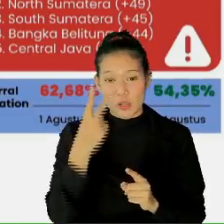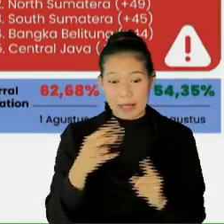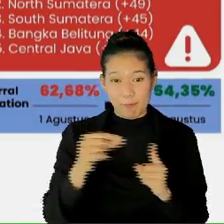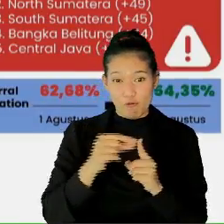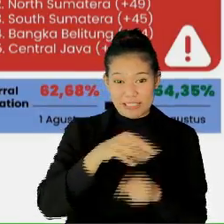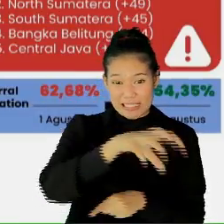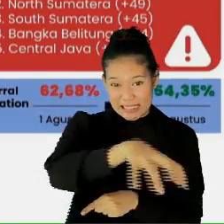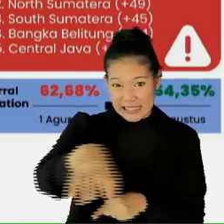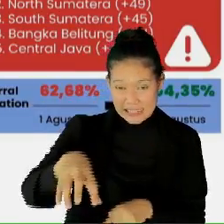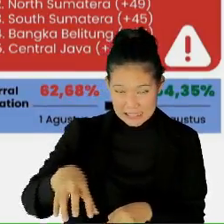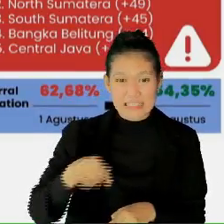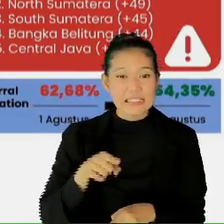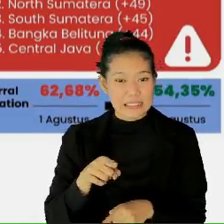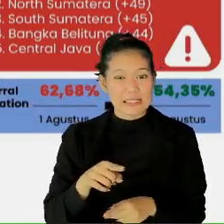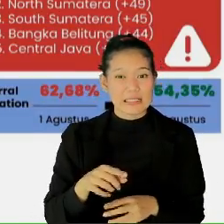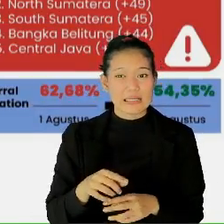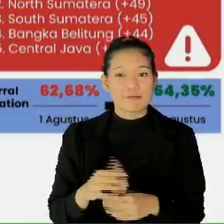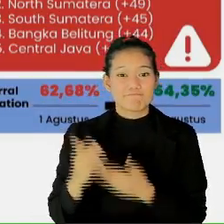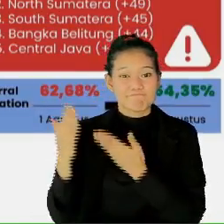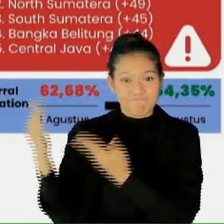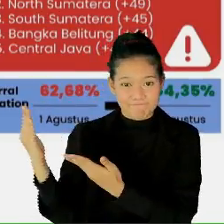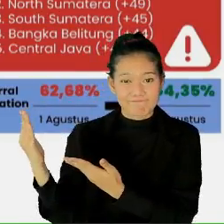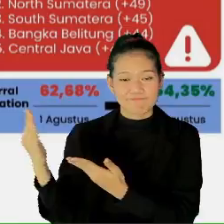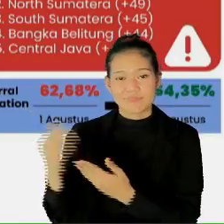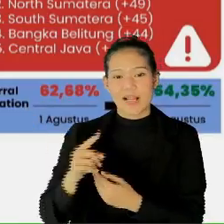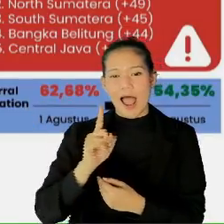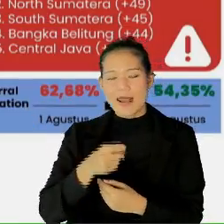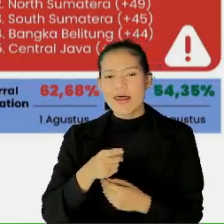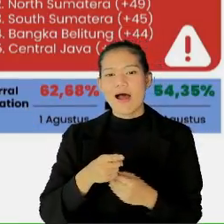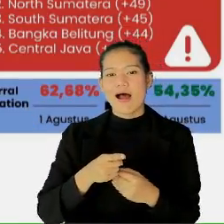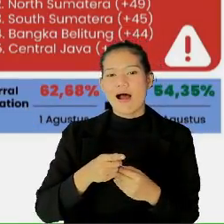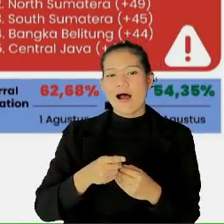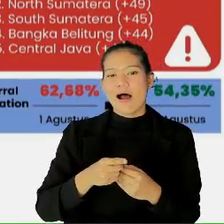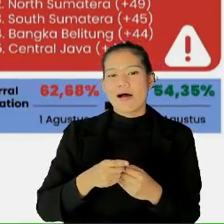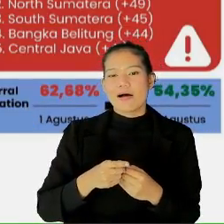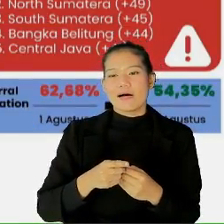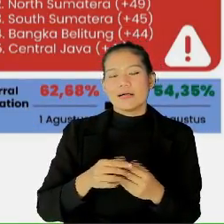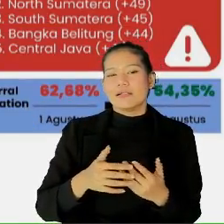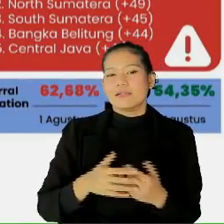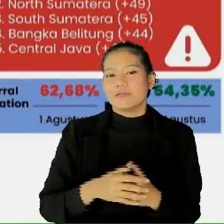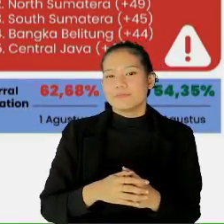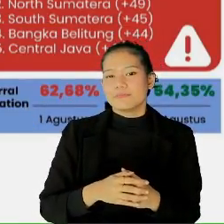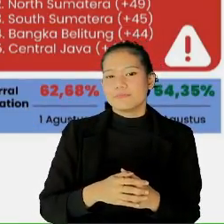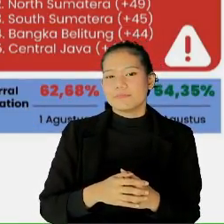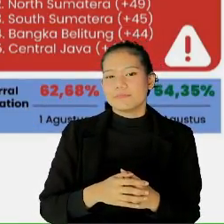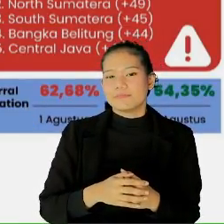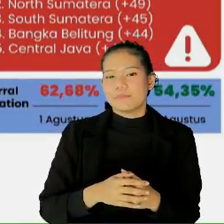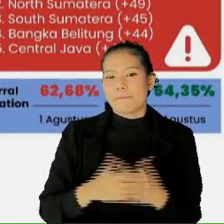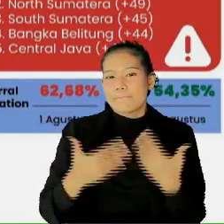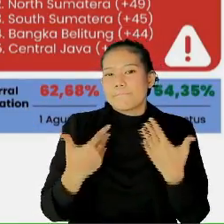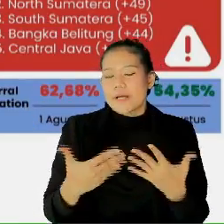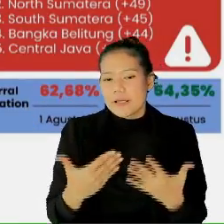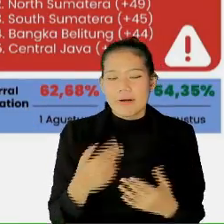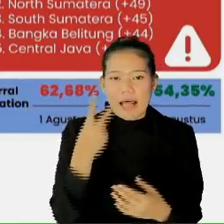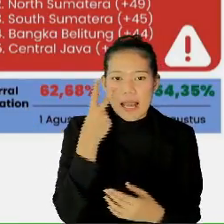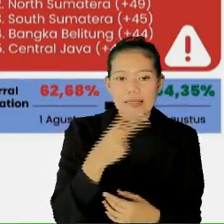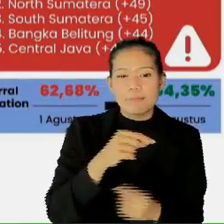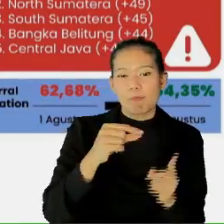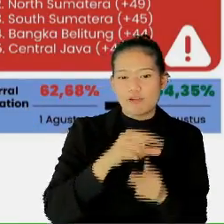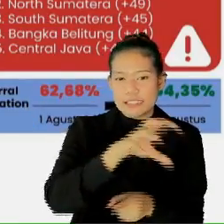provincial level, you can look at the rate of increase in order to be able to assess which